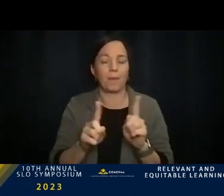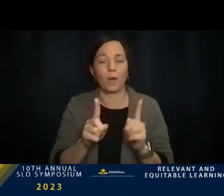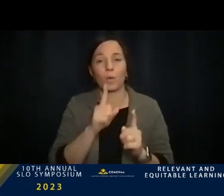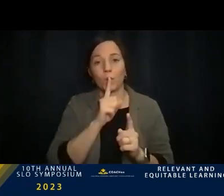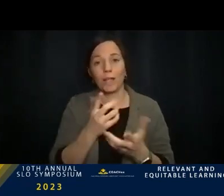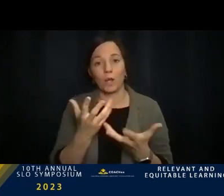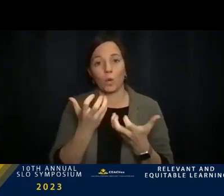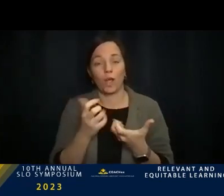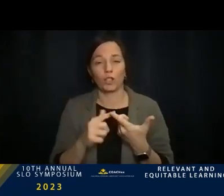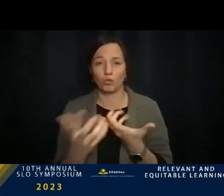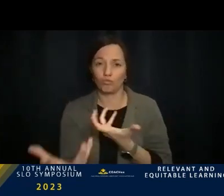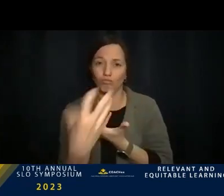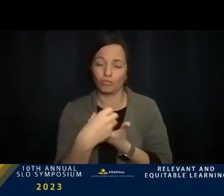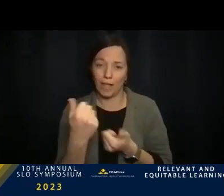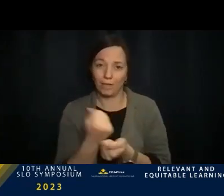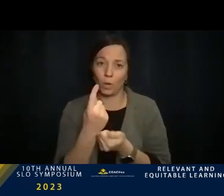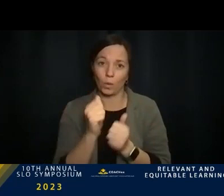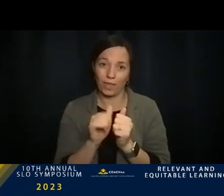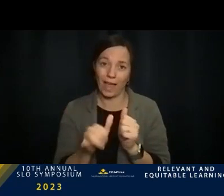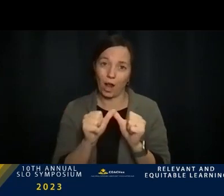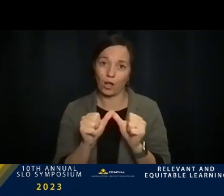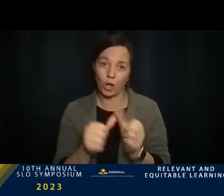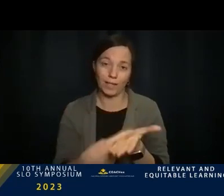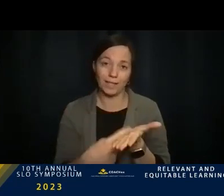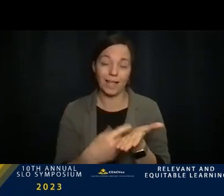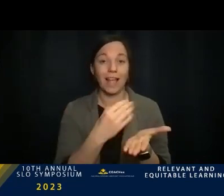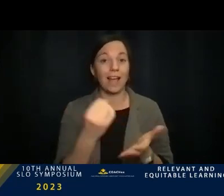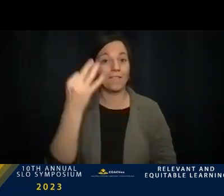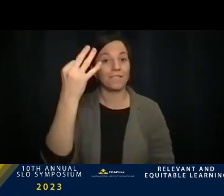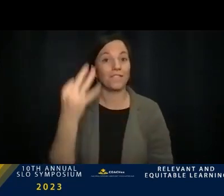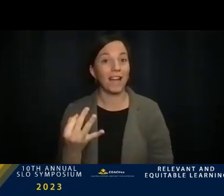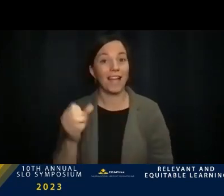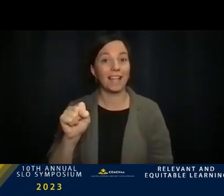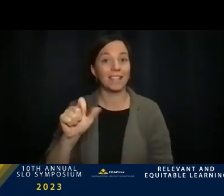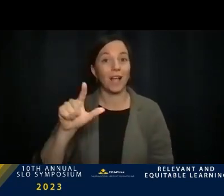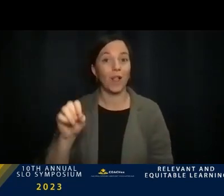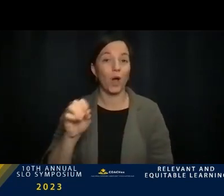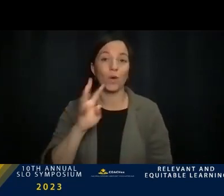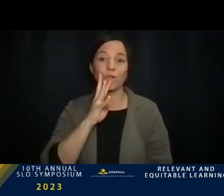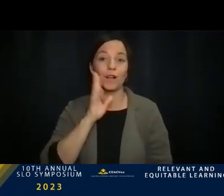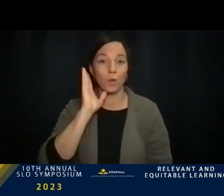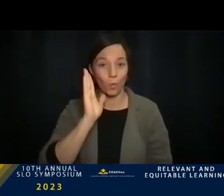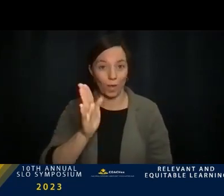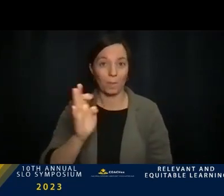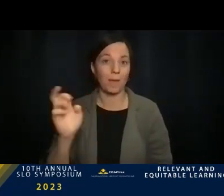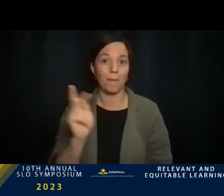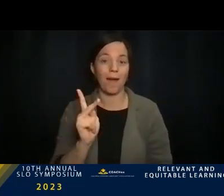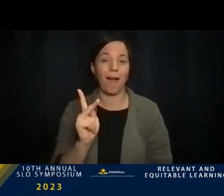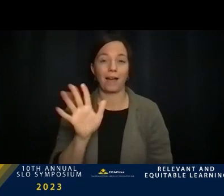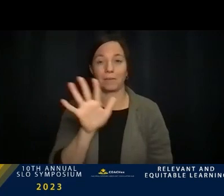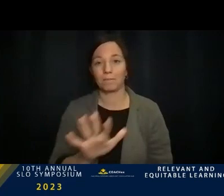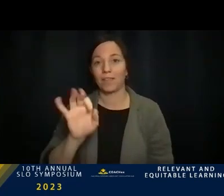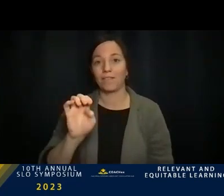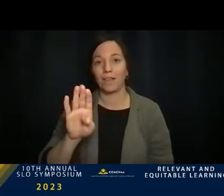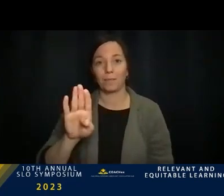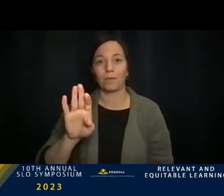to engage everyone in the ongoing discussion. And the Friday SLO talks are going to come back probably around